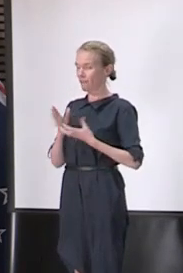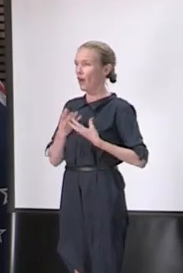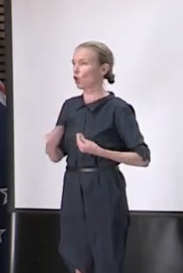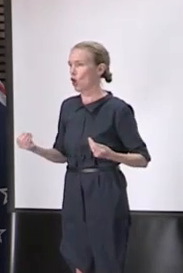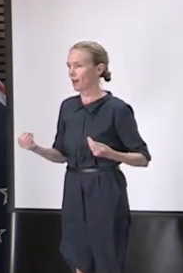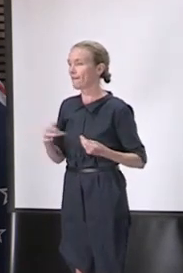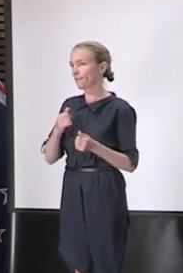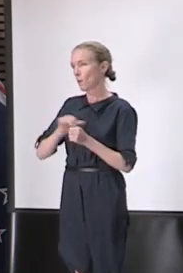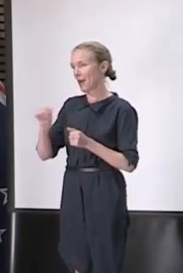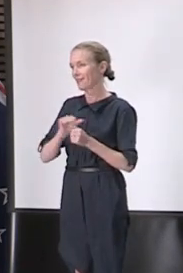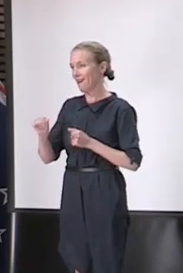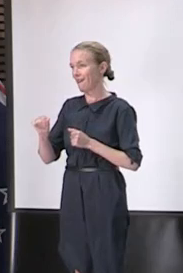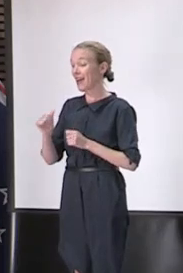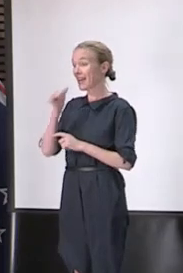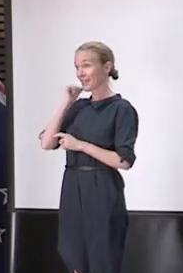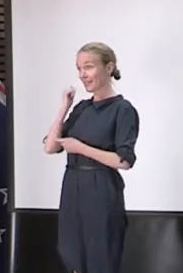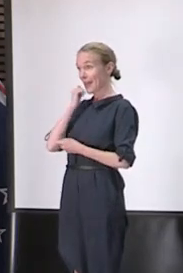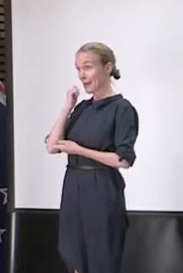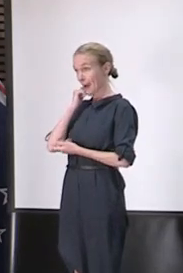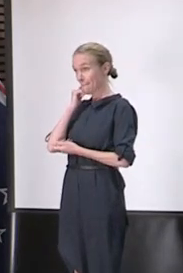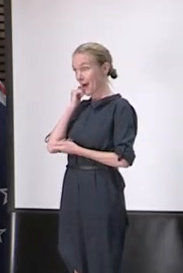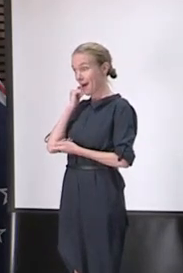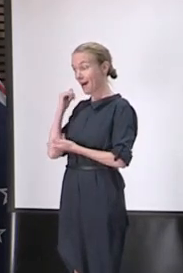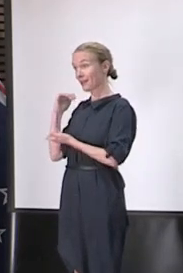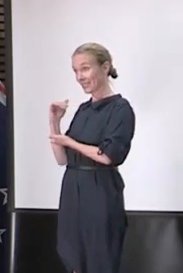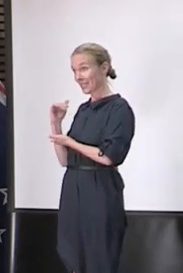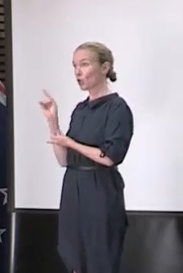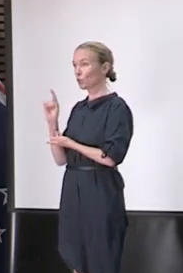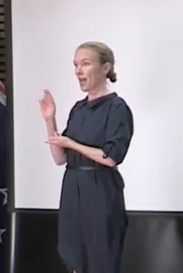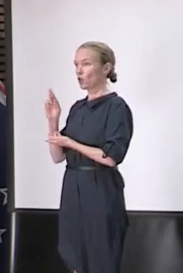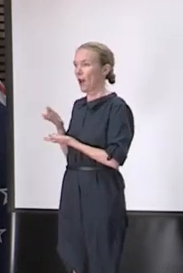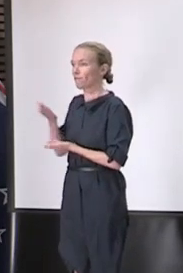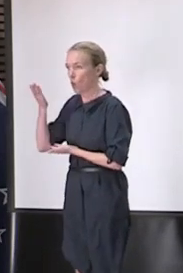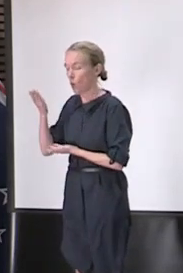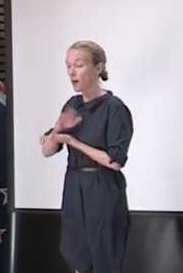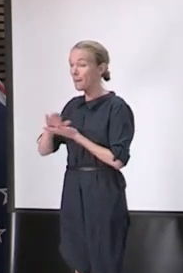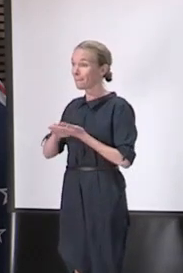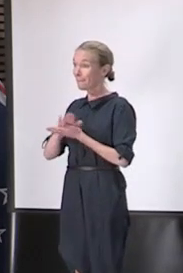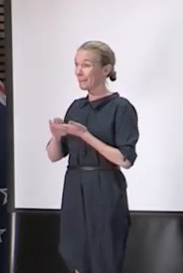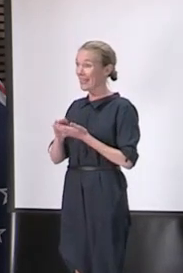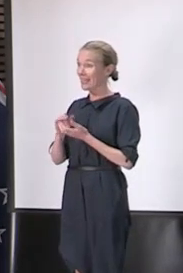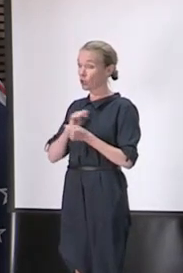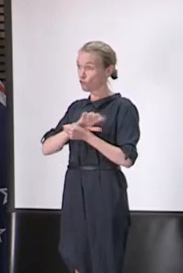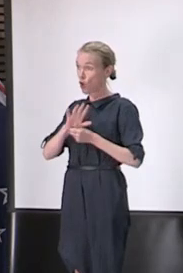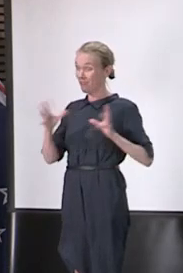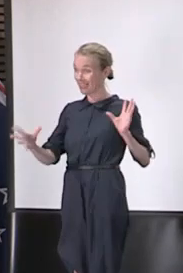This is an increase of 12 on yesterday, and 93% of our cases are now considered